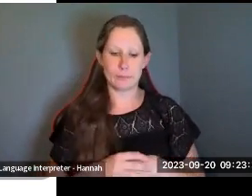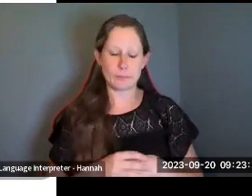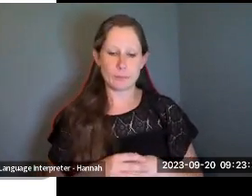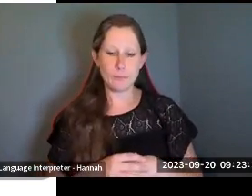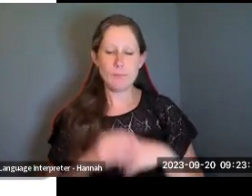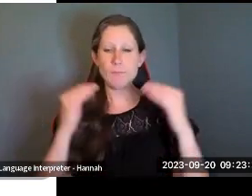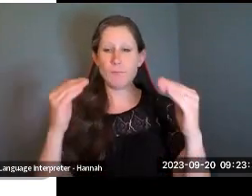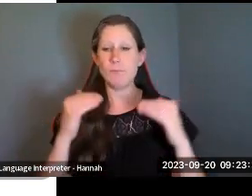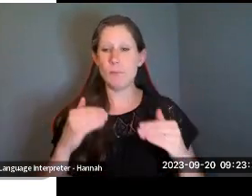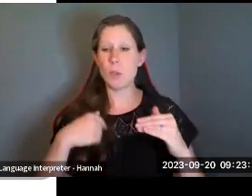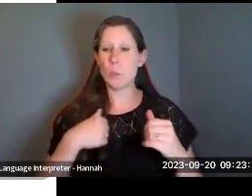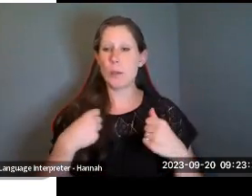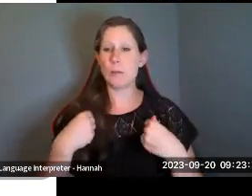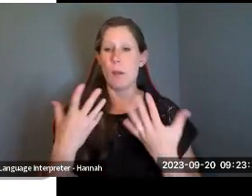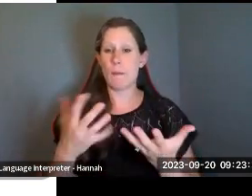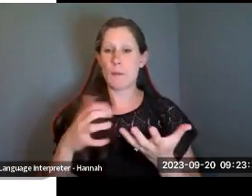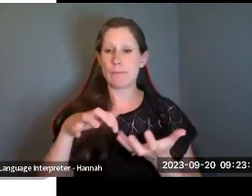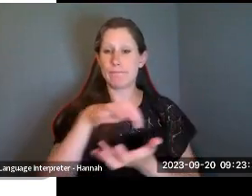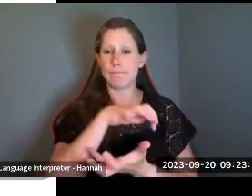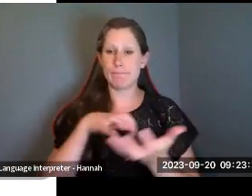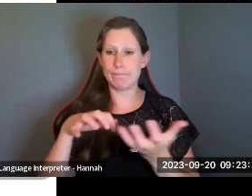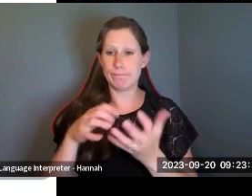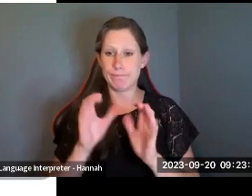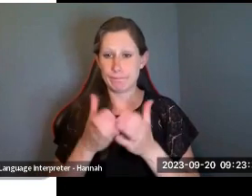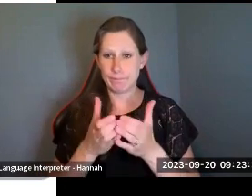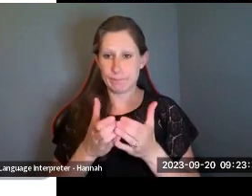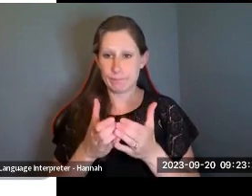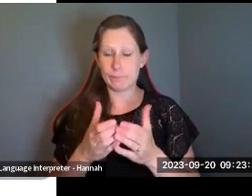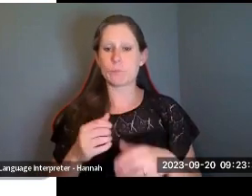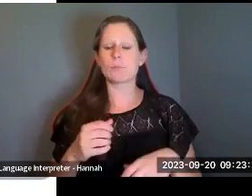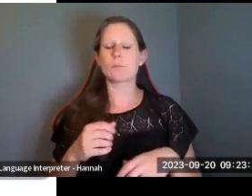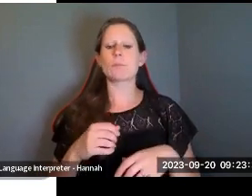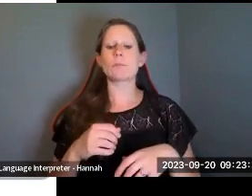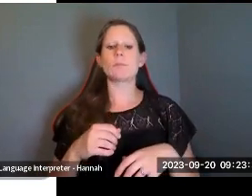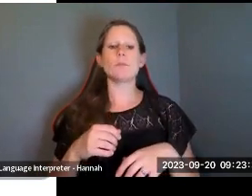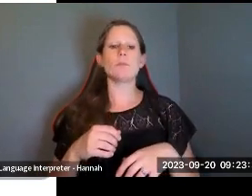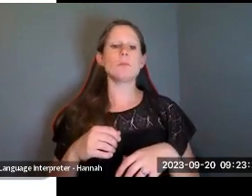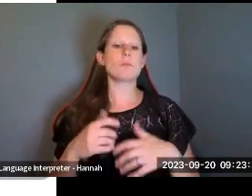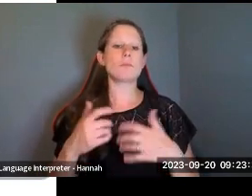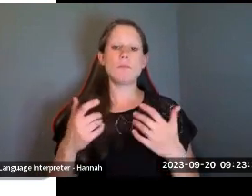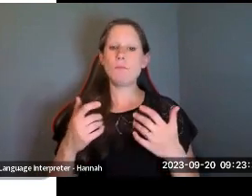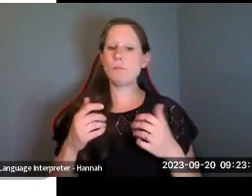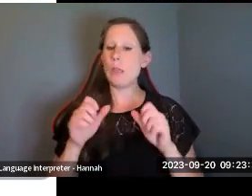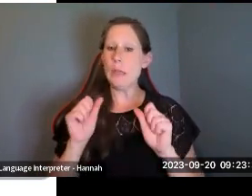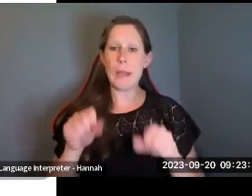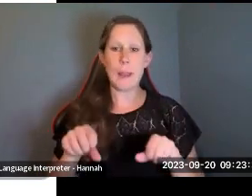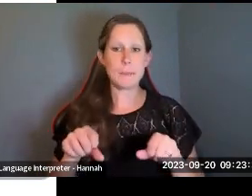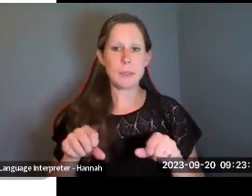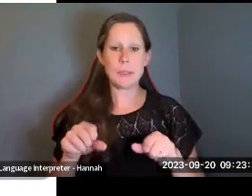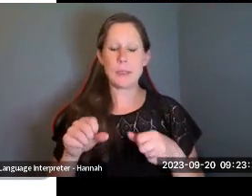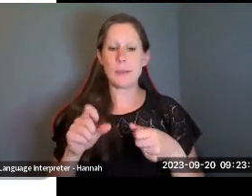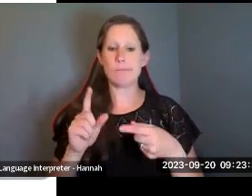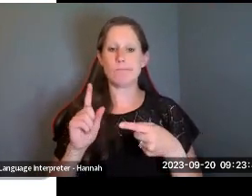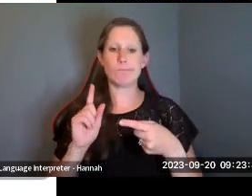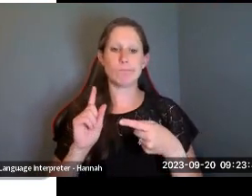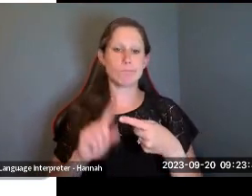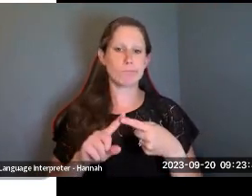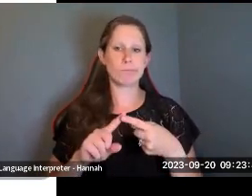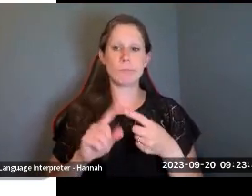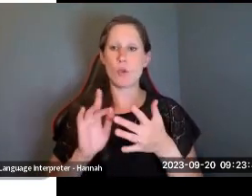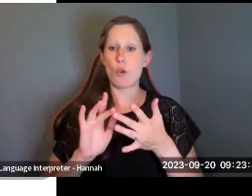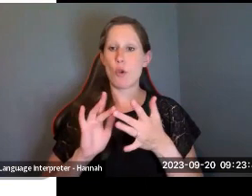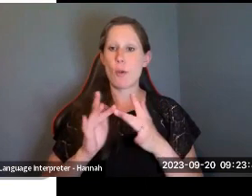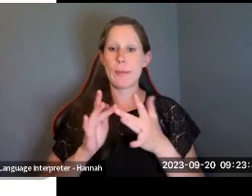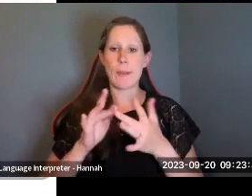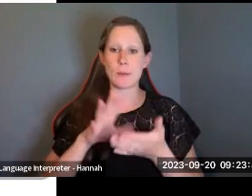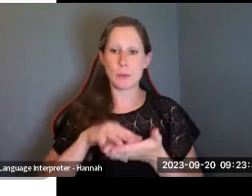a blended course, and that blended course can be a combination of uh, online